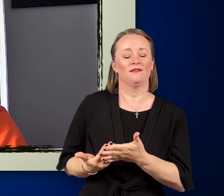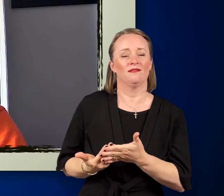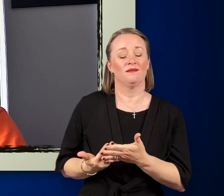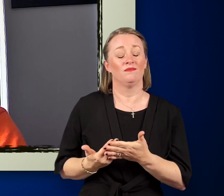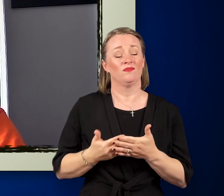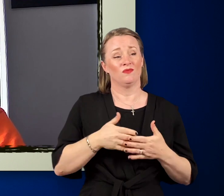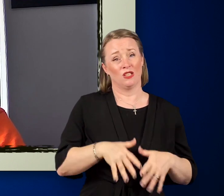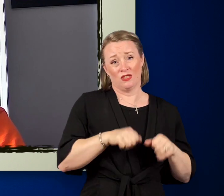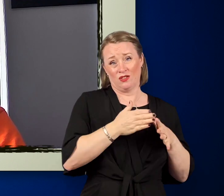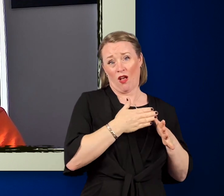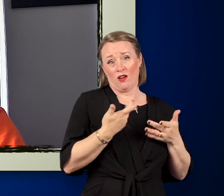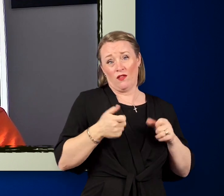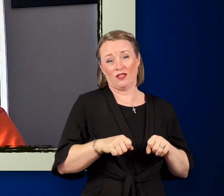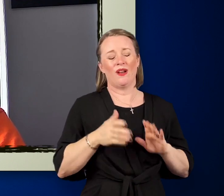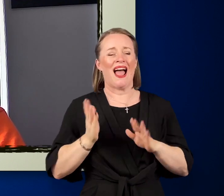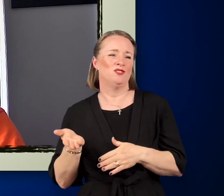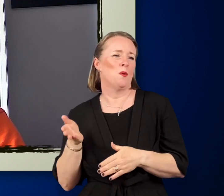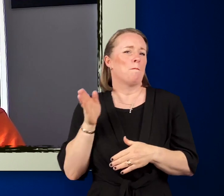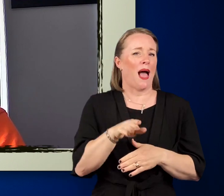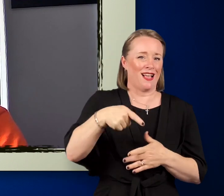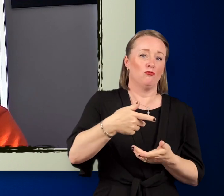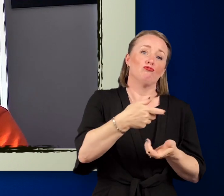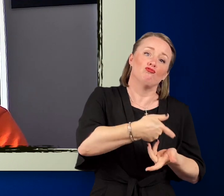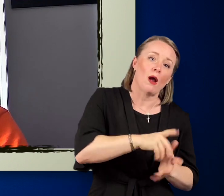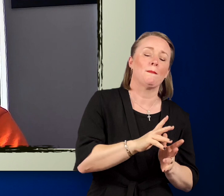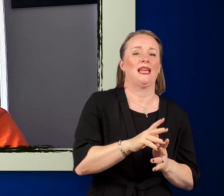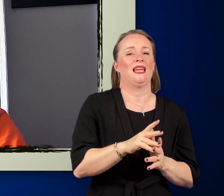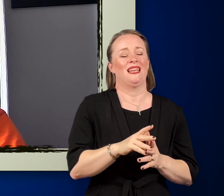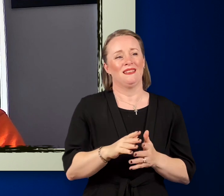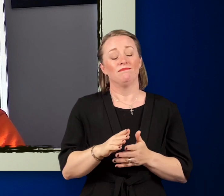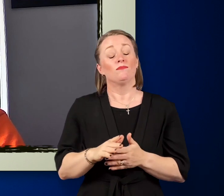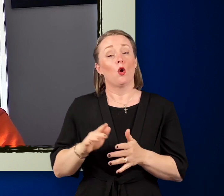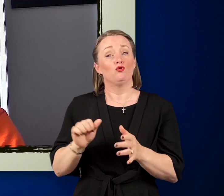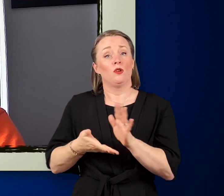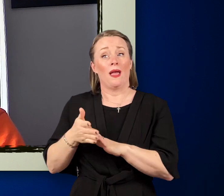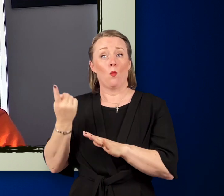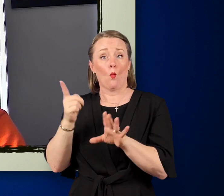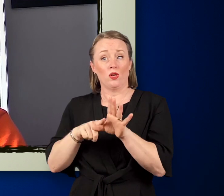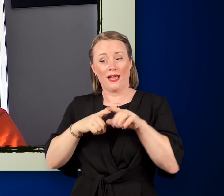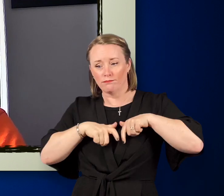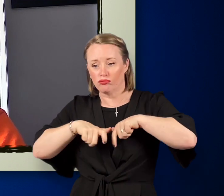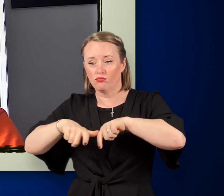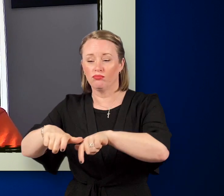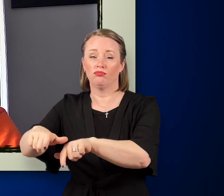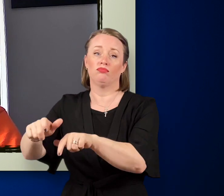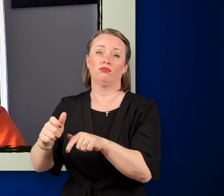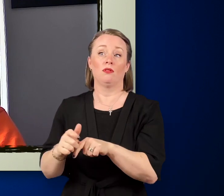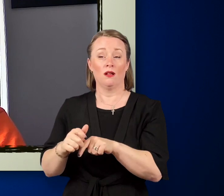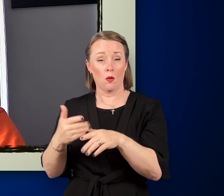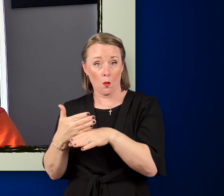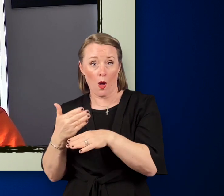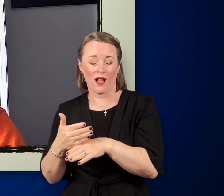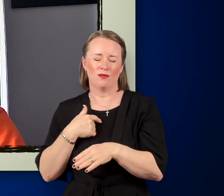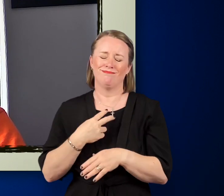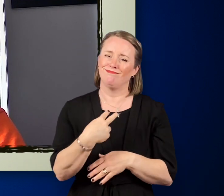to come back to rugby, which cut my gap year short, which was pretty demoralising to me because it meant that I wasn't able to share the gospel to young people